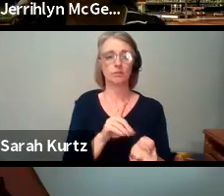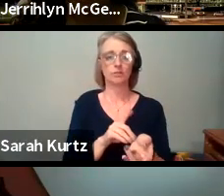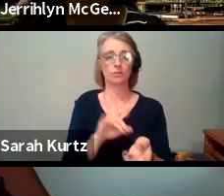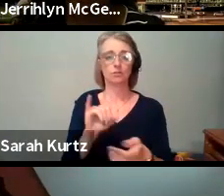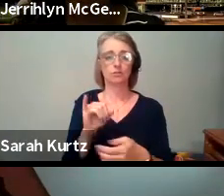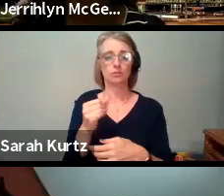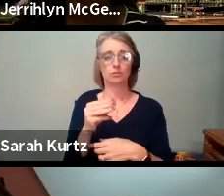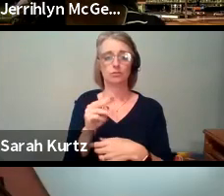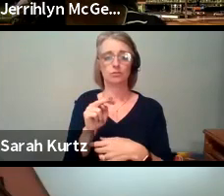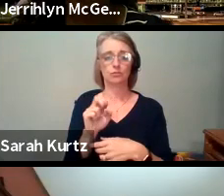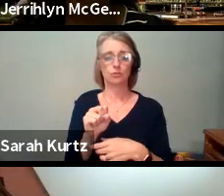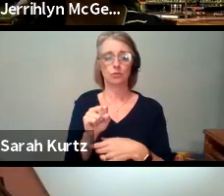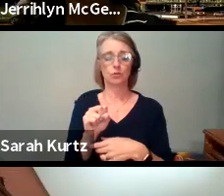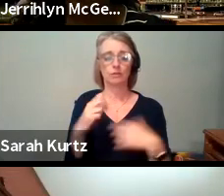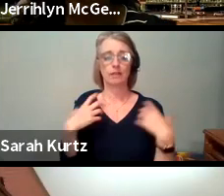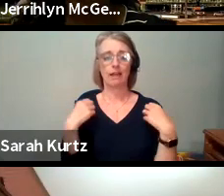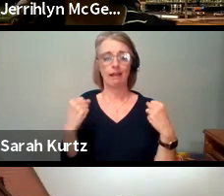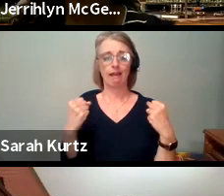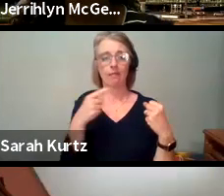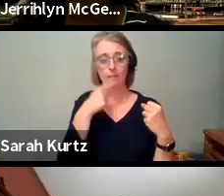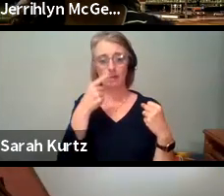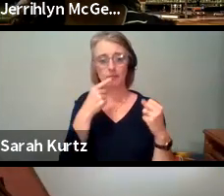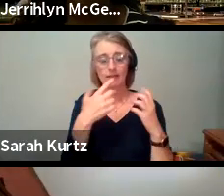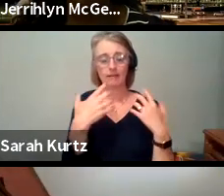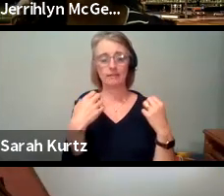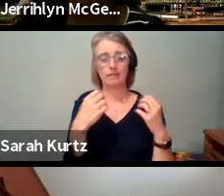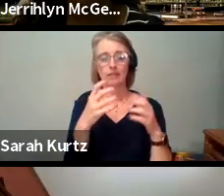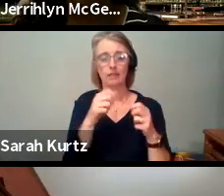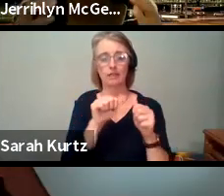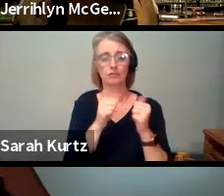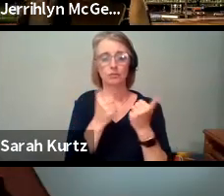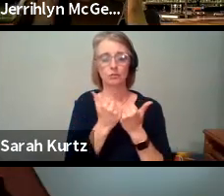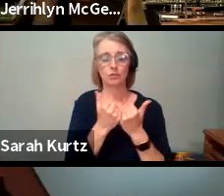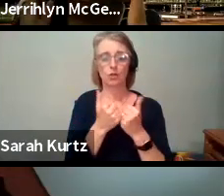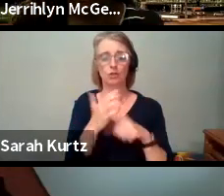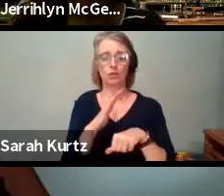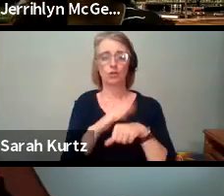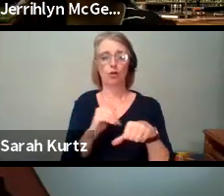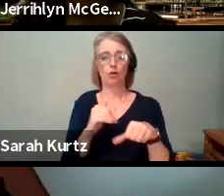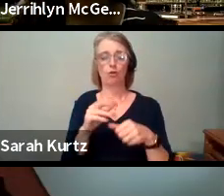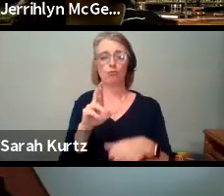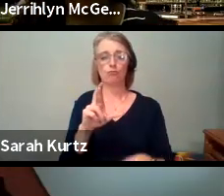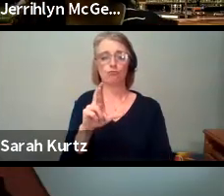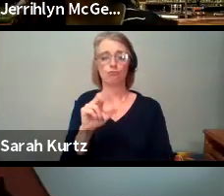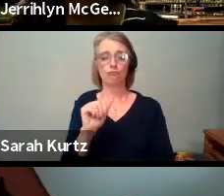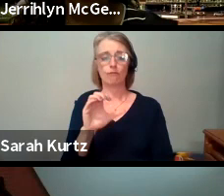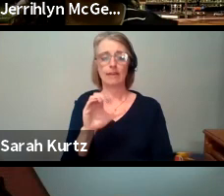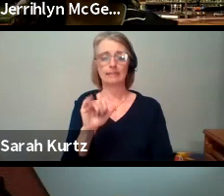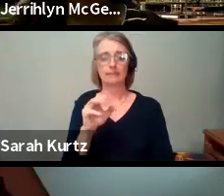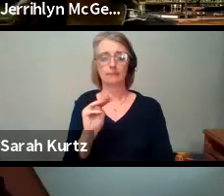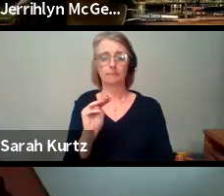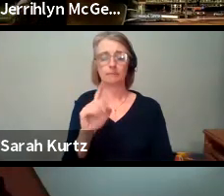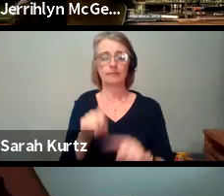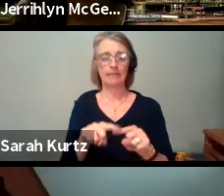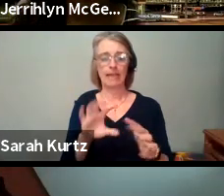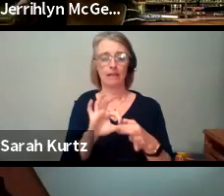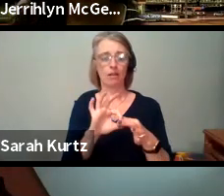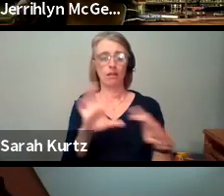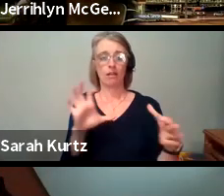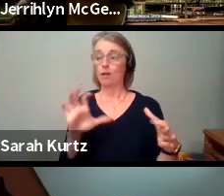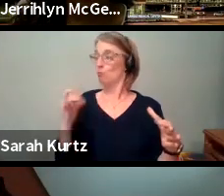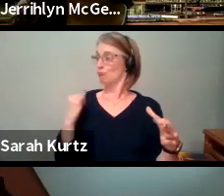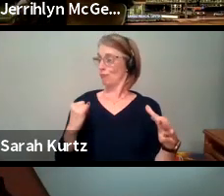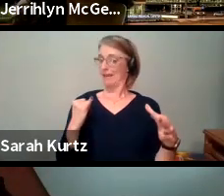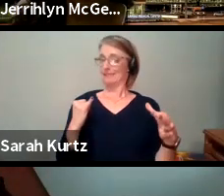past president of the American Public Health Association, she stated in her call to action on racism is that we cannot disconnect the present from the past. We